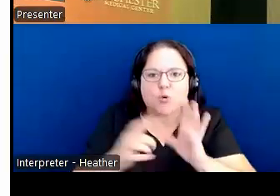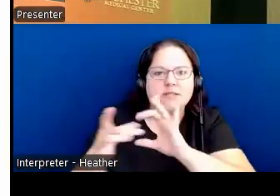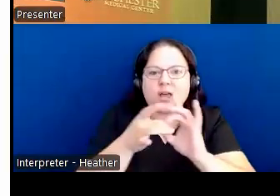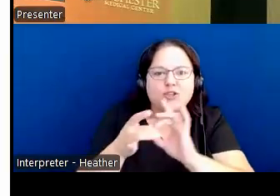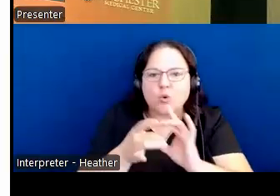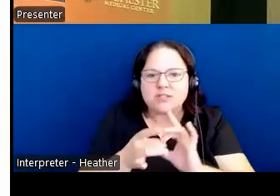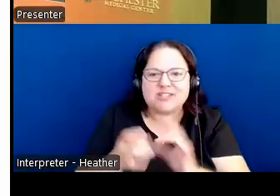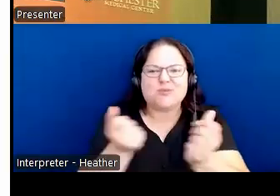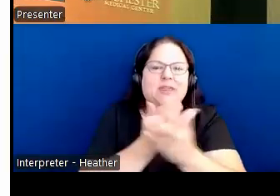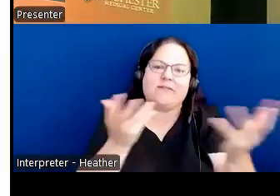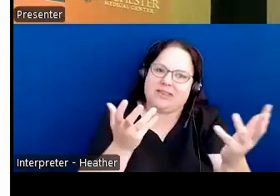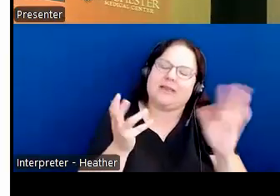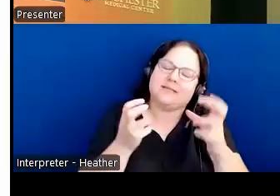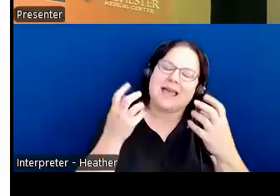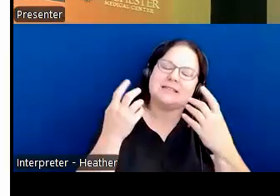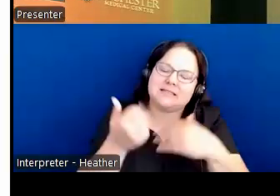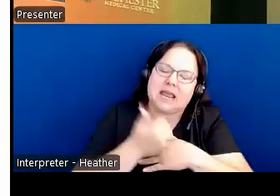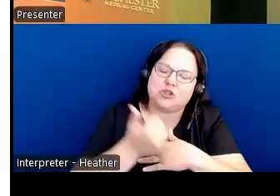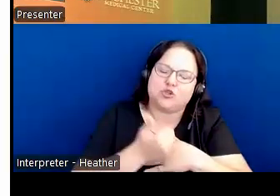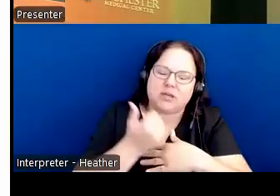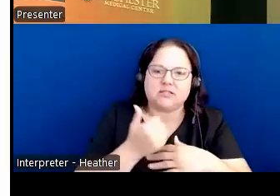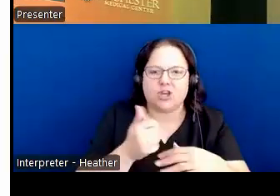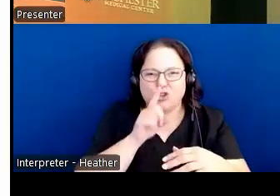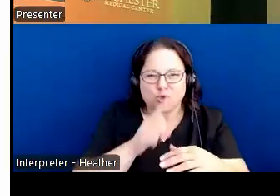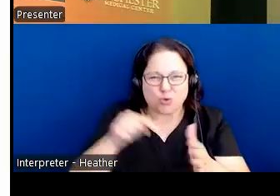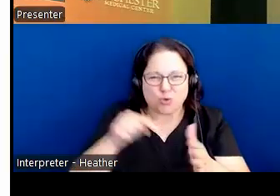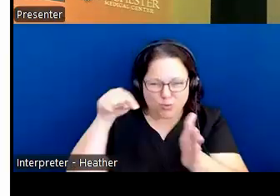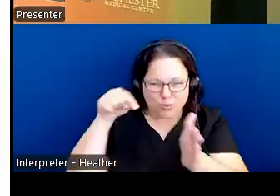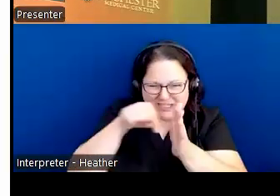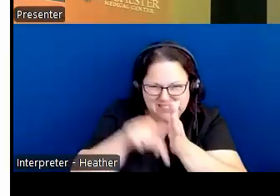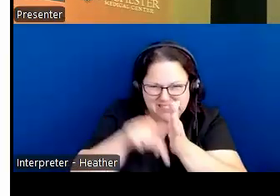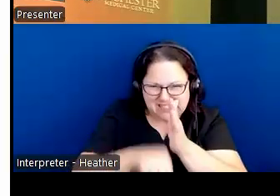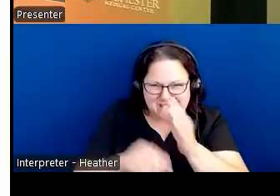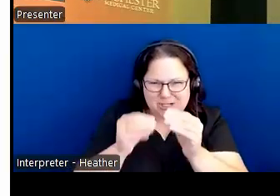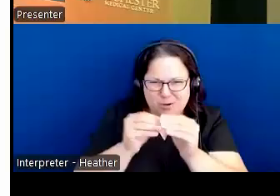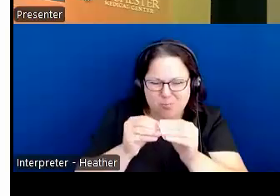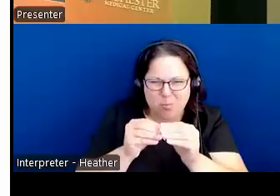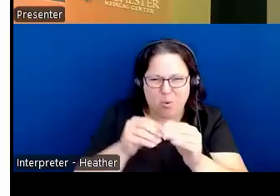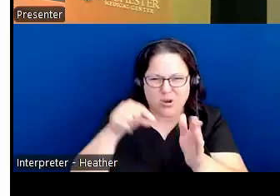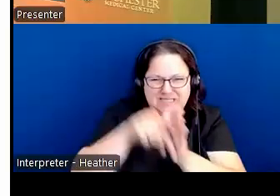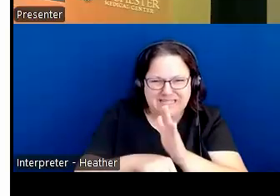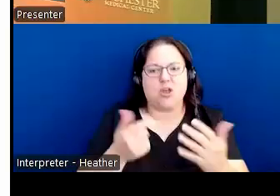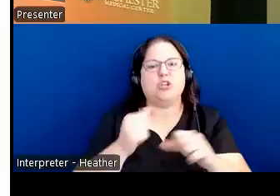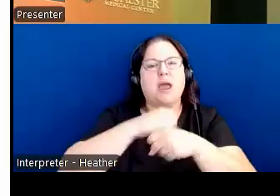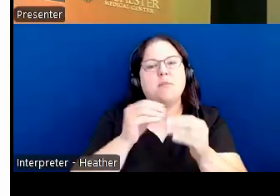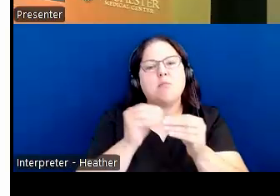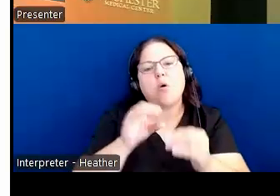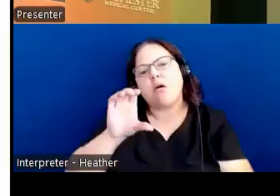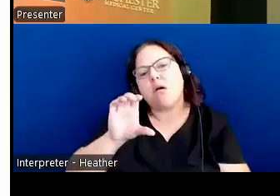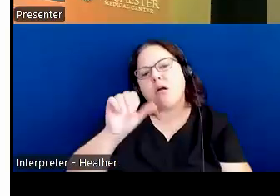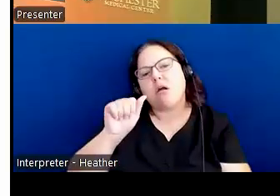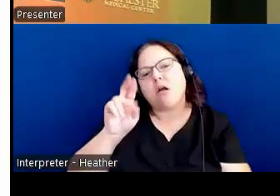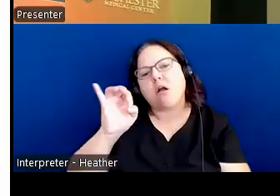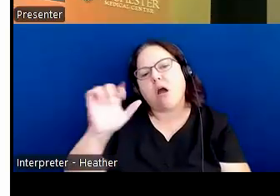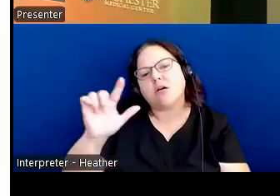to try to get a little bit deeper, we created some causal models to try to learn a bit more rigorously about what